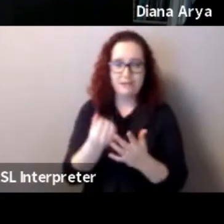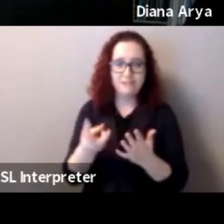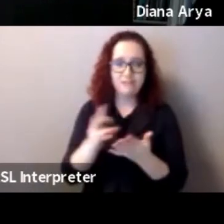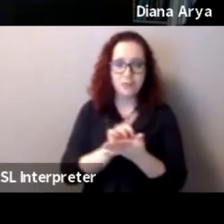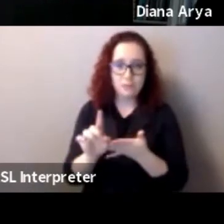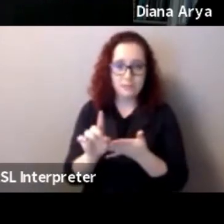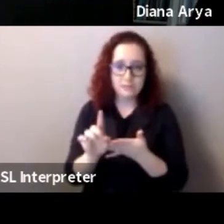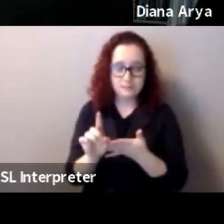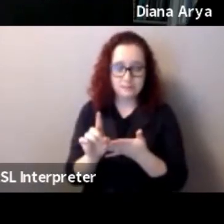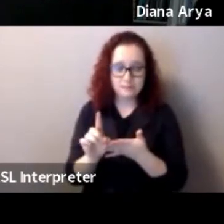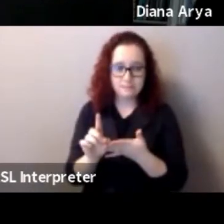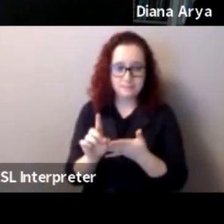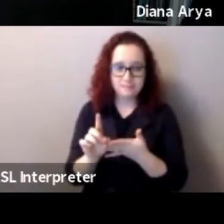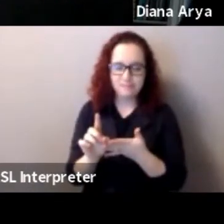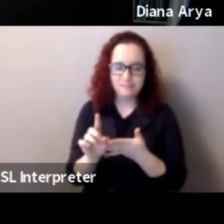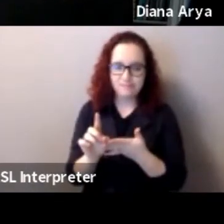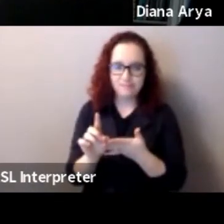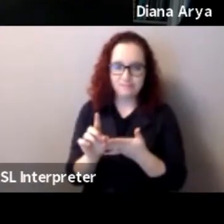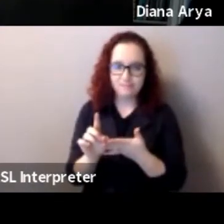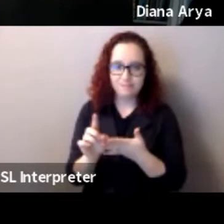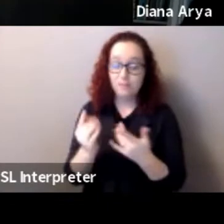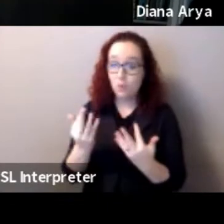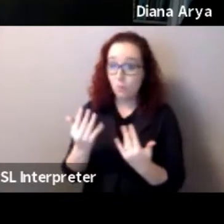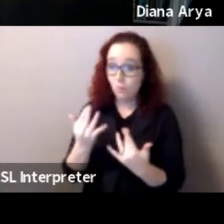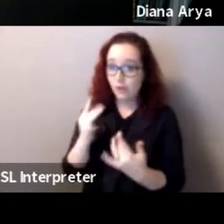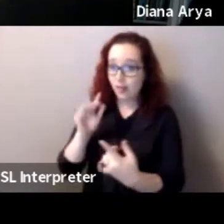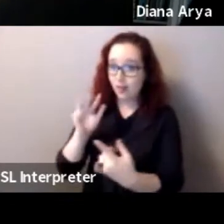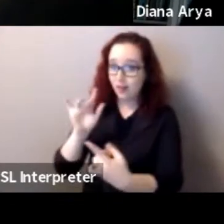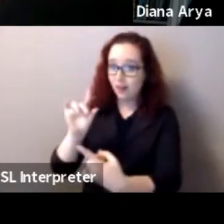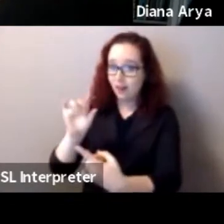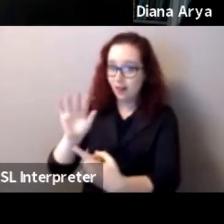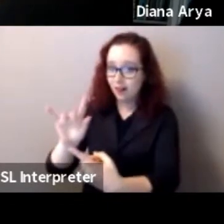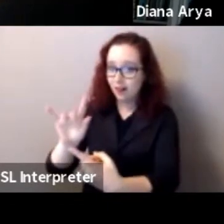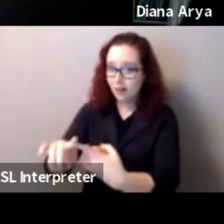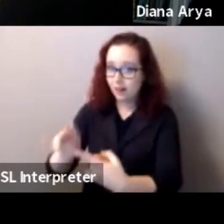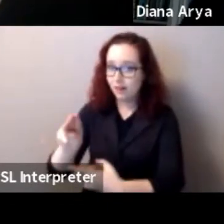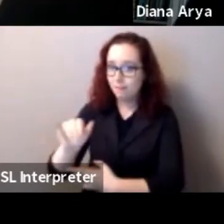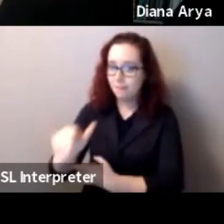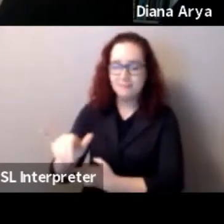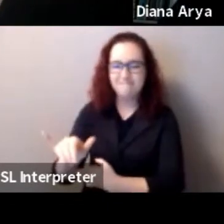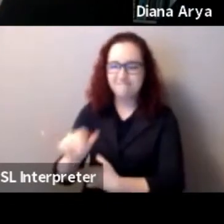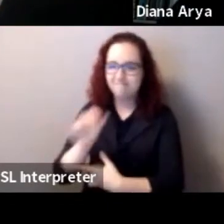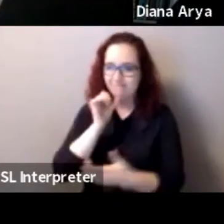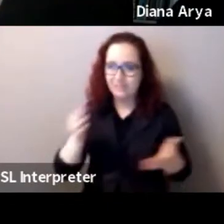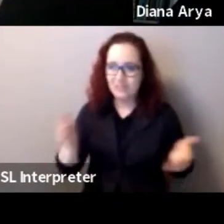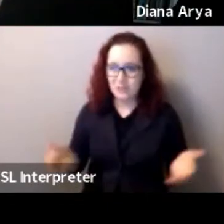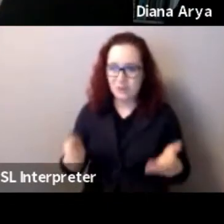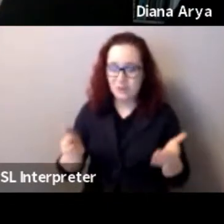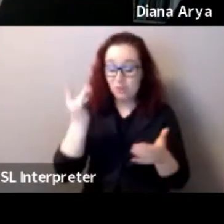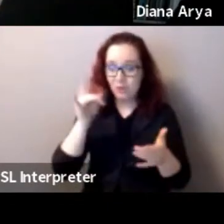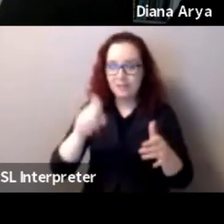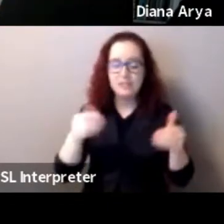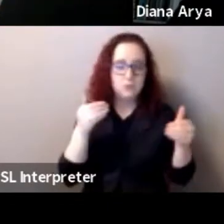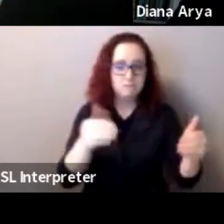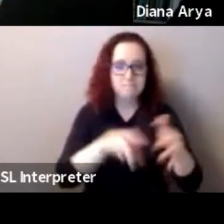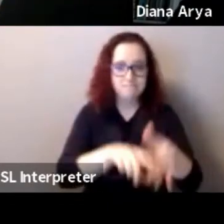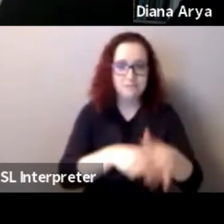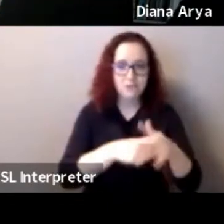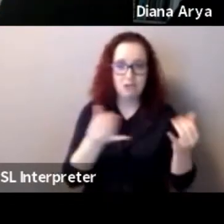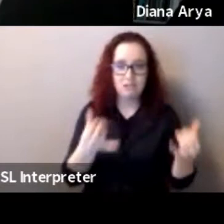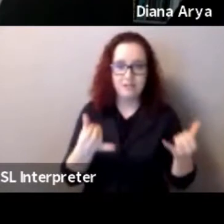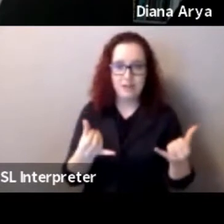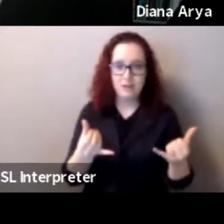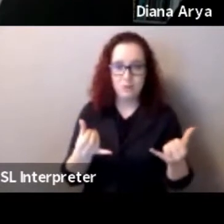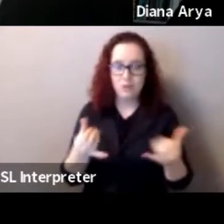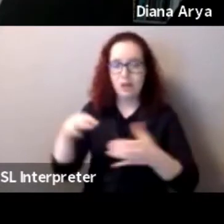We really discourage SIGs from waiting to that special election, simply because you really need to hit the ground running now. And that election, we